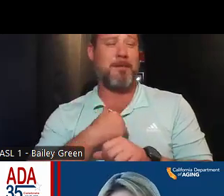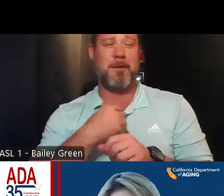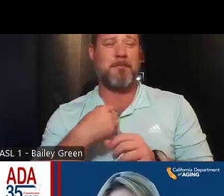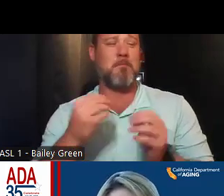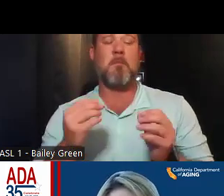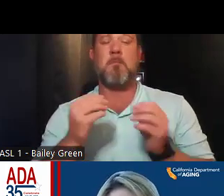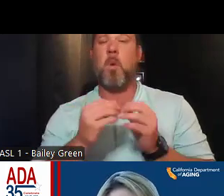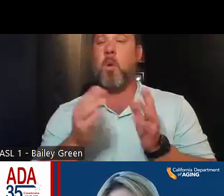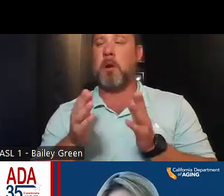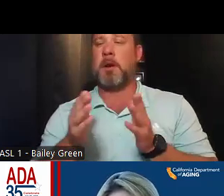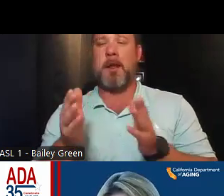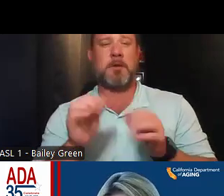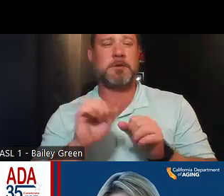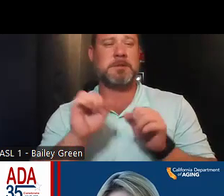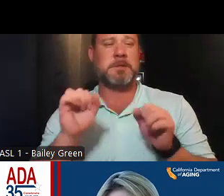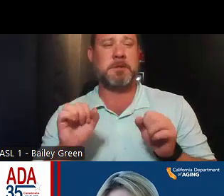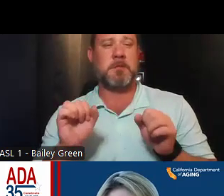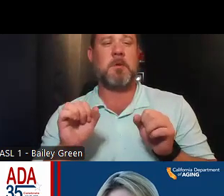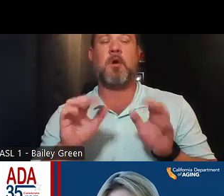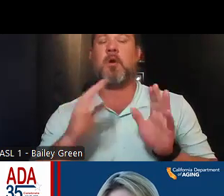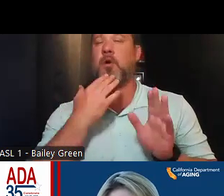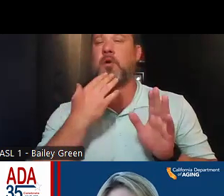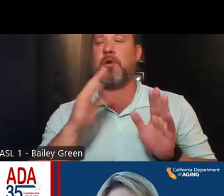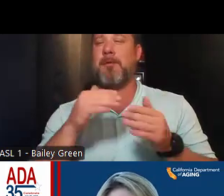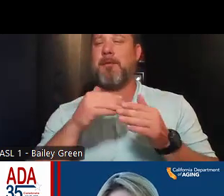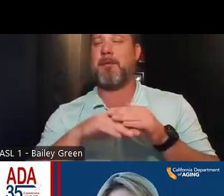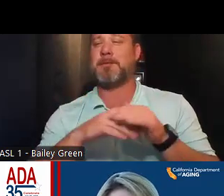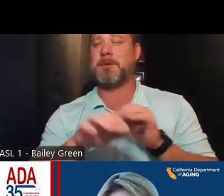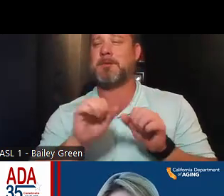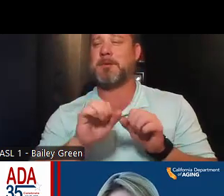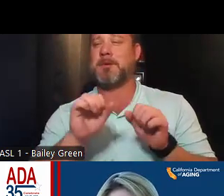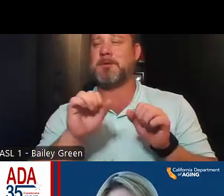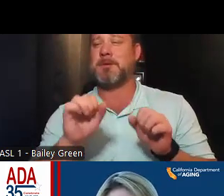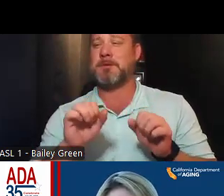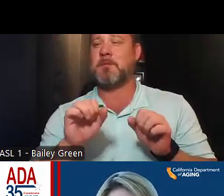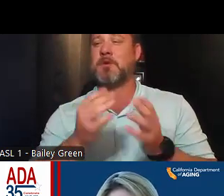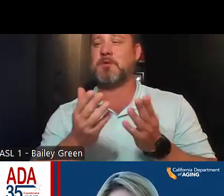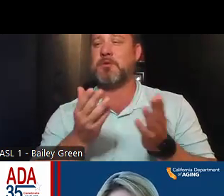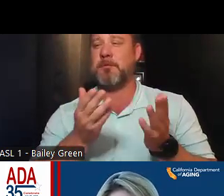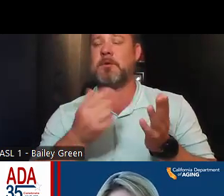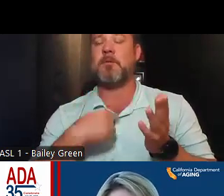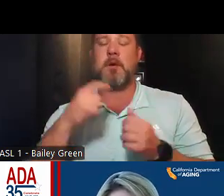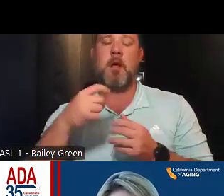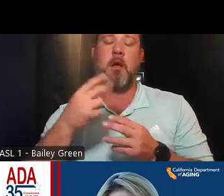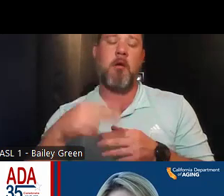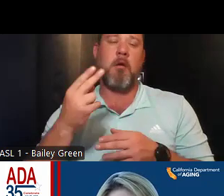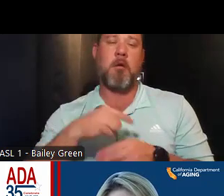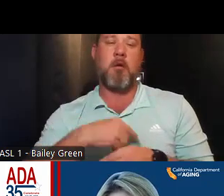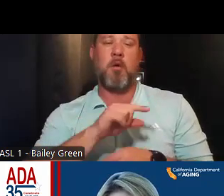more navigable system that has great access to services, we have to ensure that we have a very high